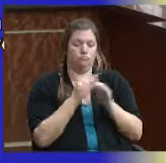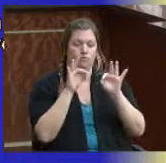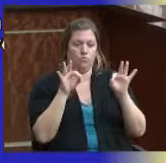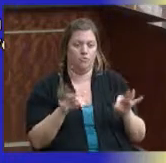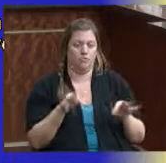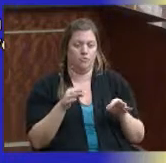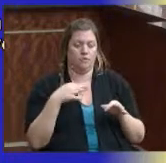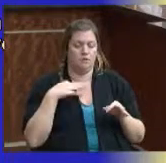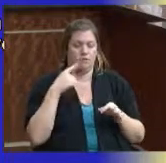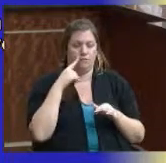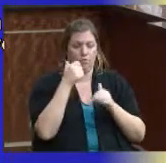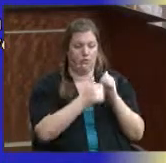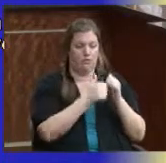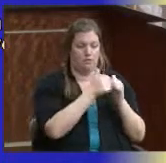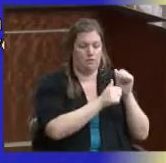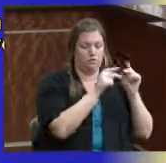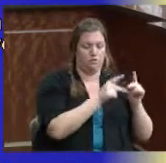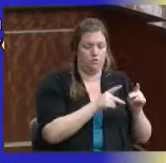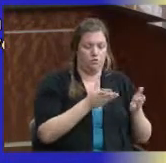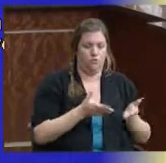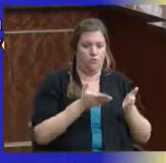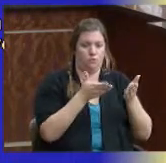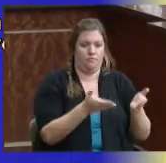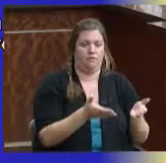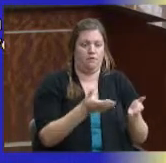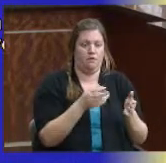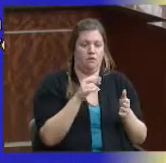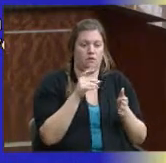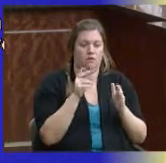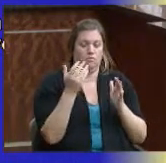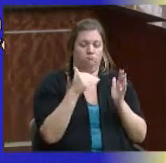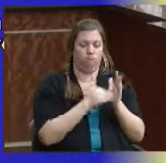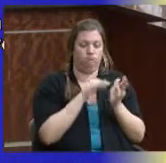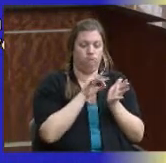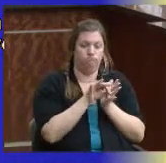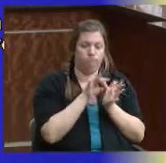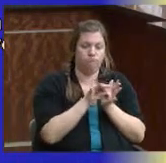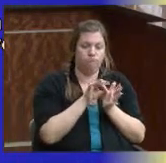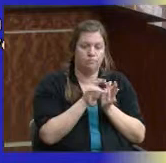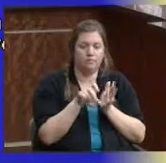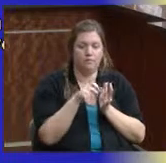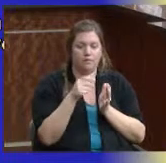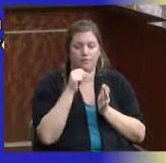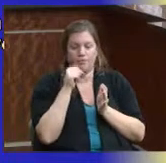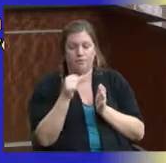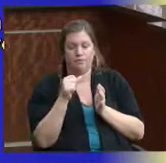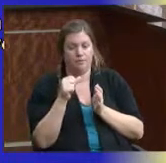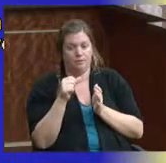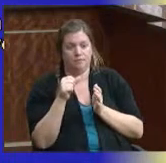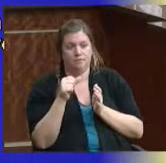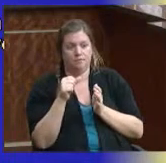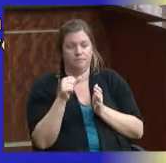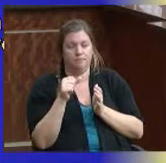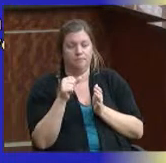for each candidate, to provide a recount procedure and other